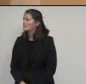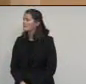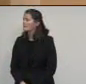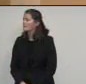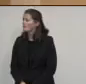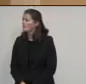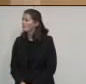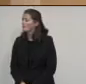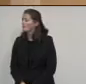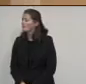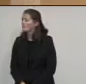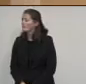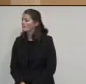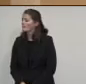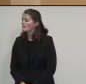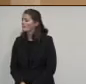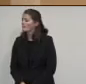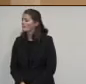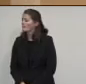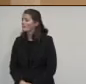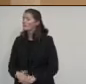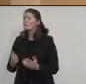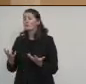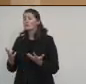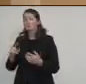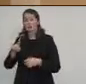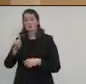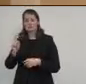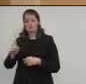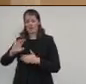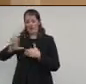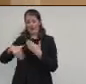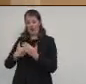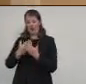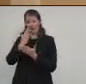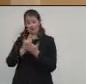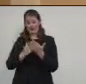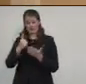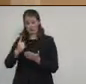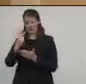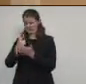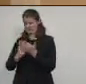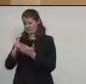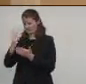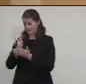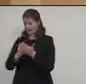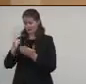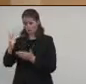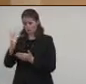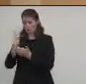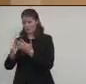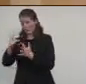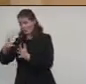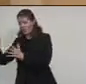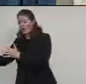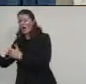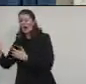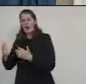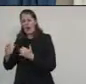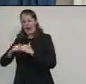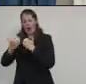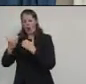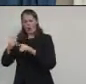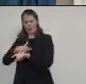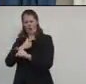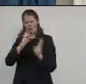like one county opening before another county, one county opening phase 1 before other counties, or is it No, going to be all counties, all counties will open phase 1